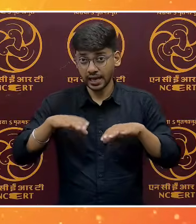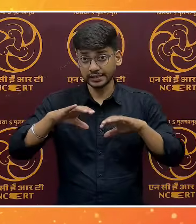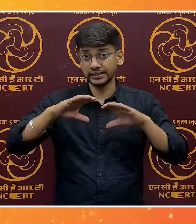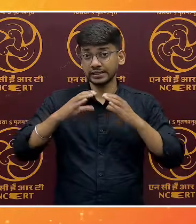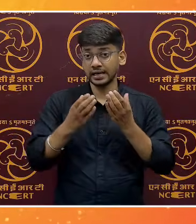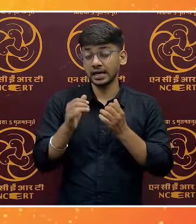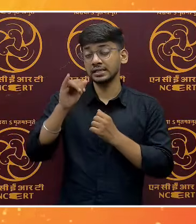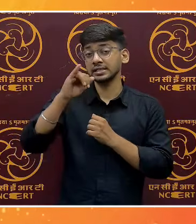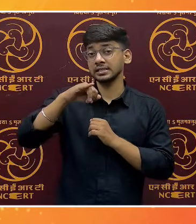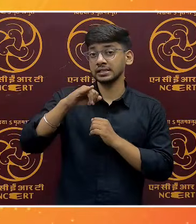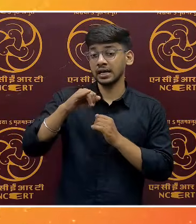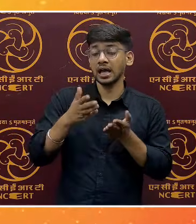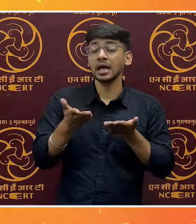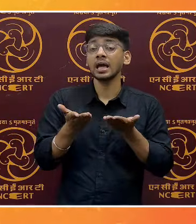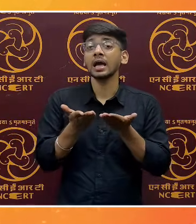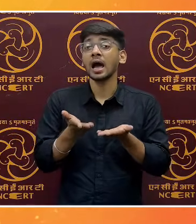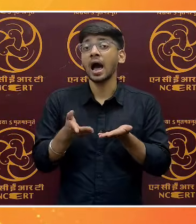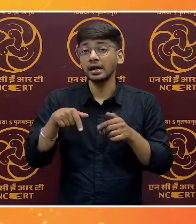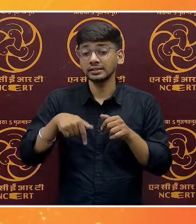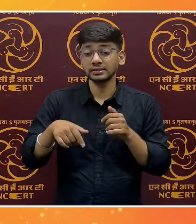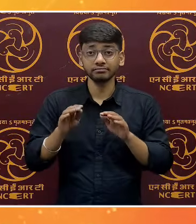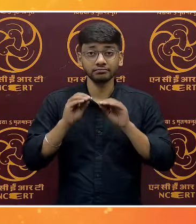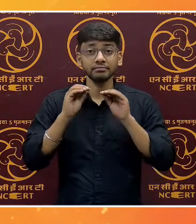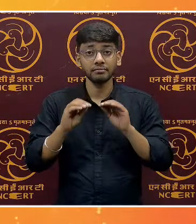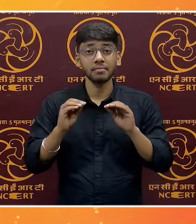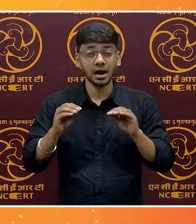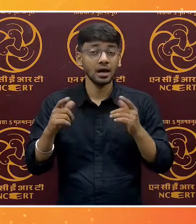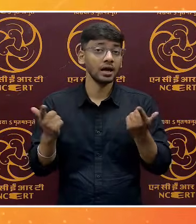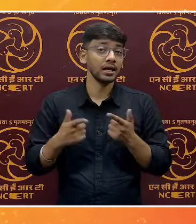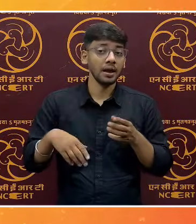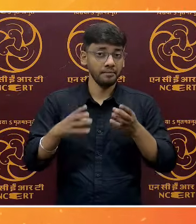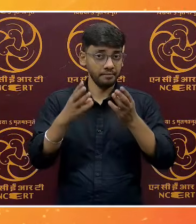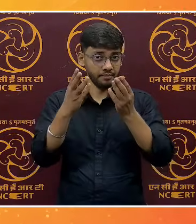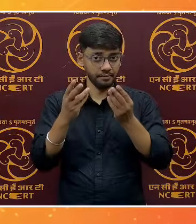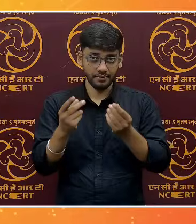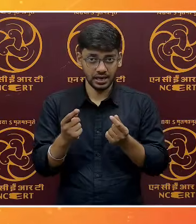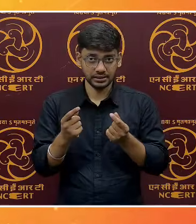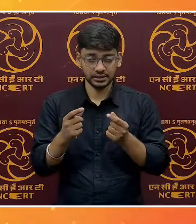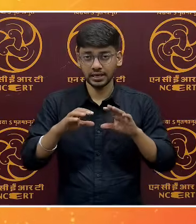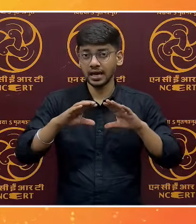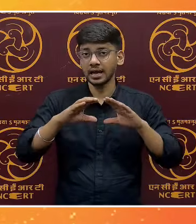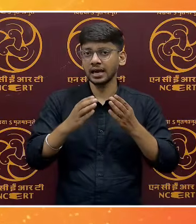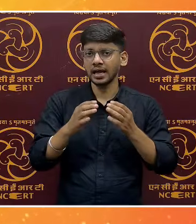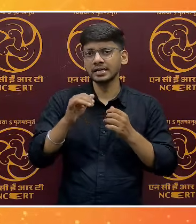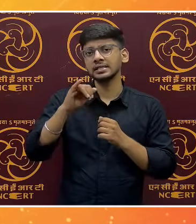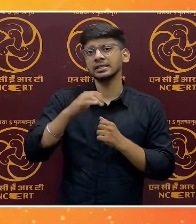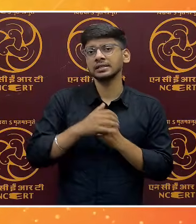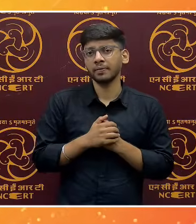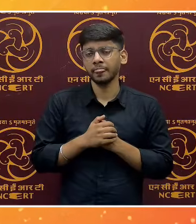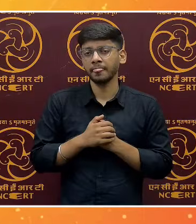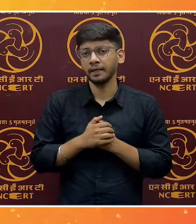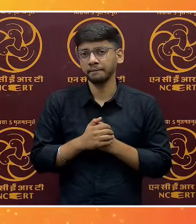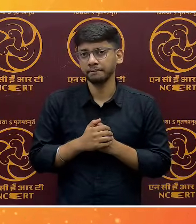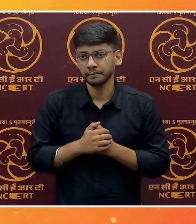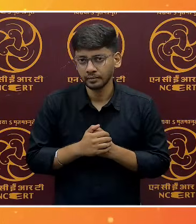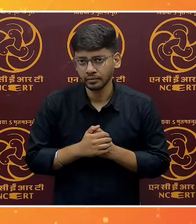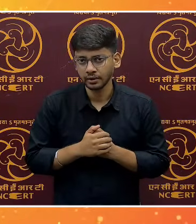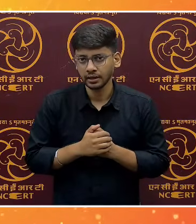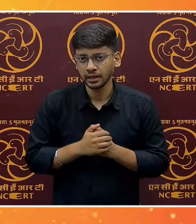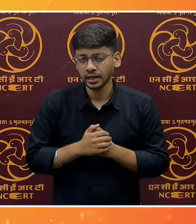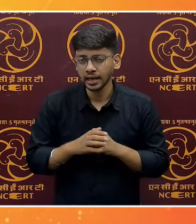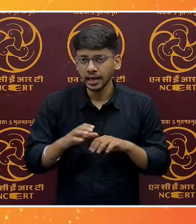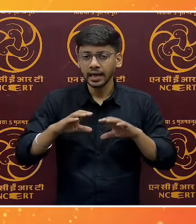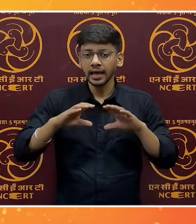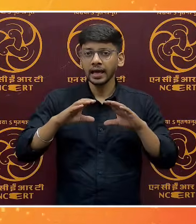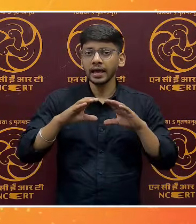6 and the subject is mathematics. Now we have grade 7 class, grade 7 6 has only one